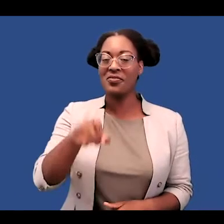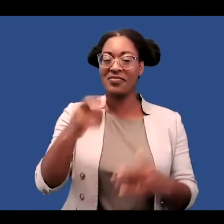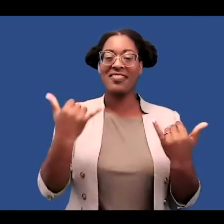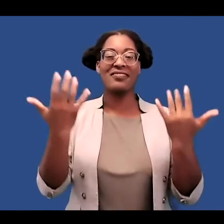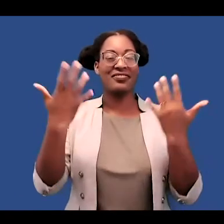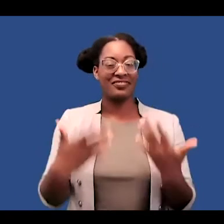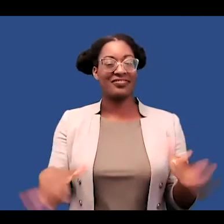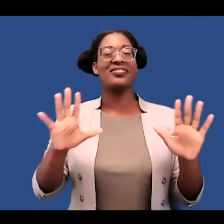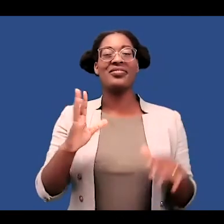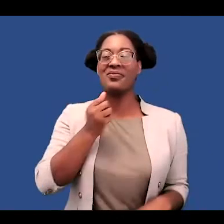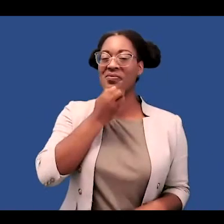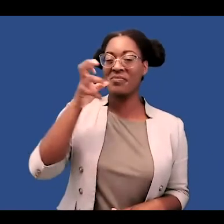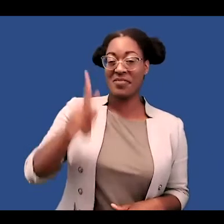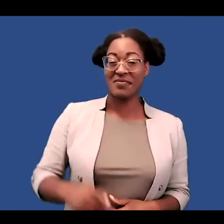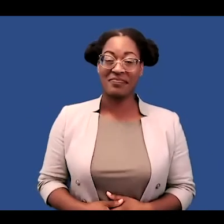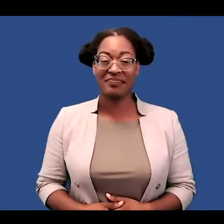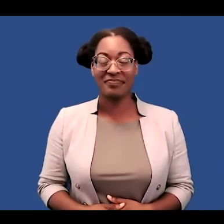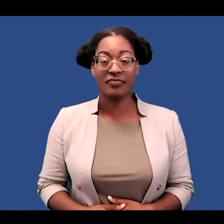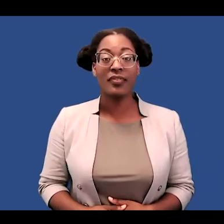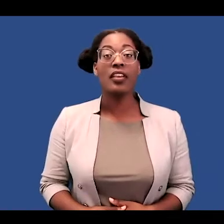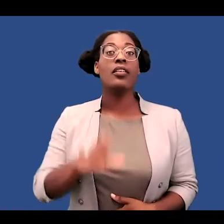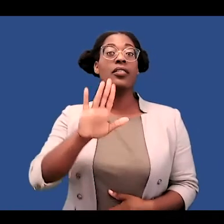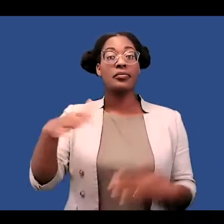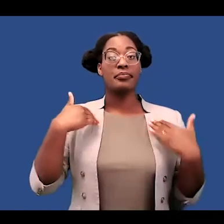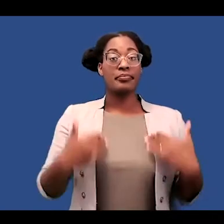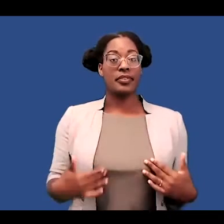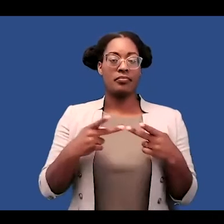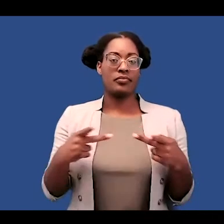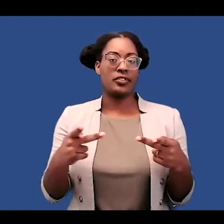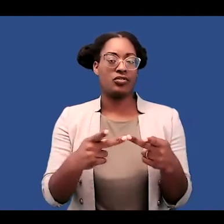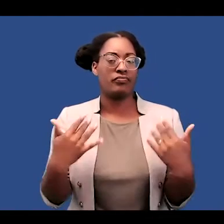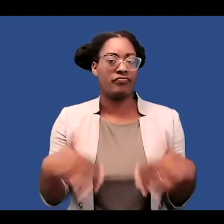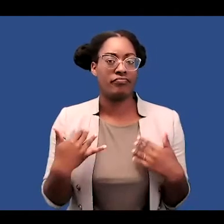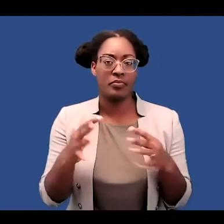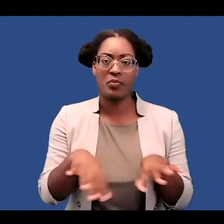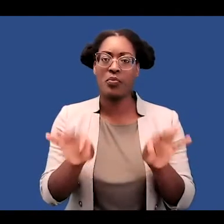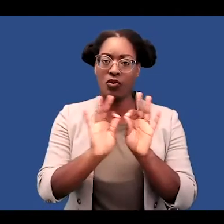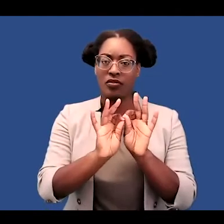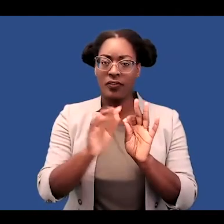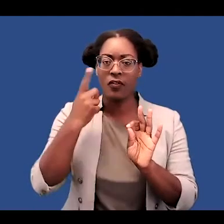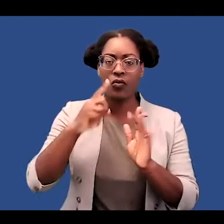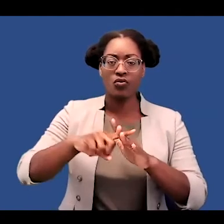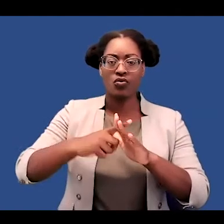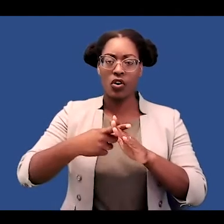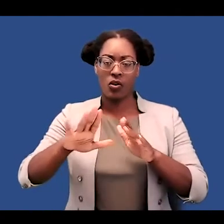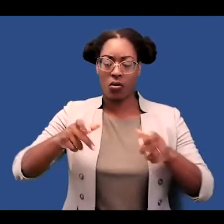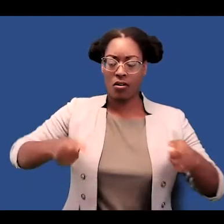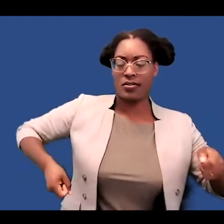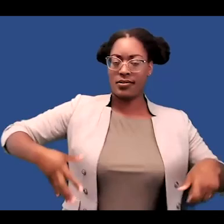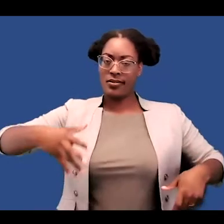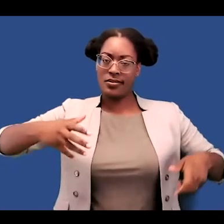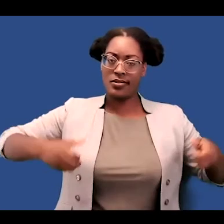You have been warmed up. Your body position is very important when initiating your starting method. So here